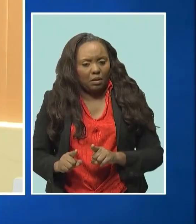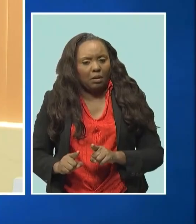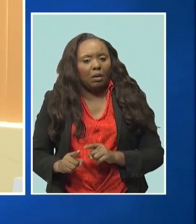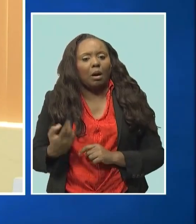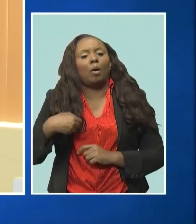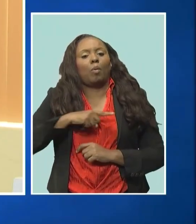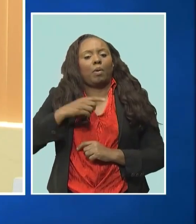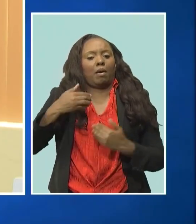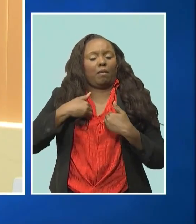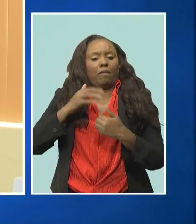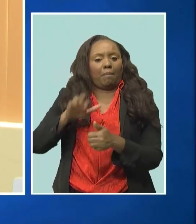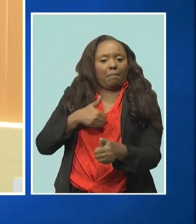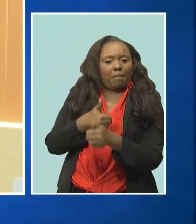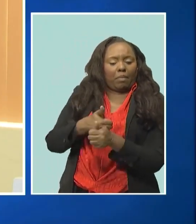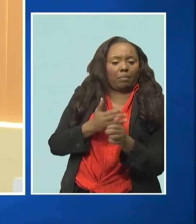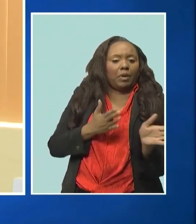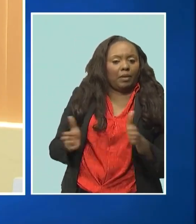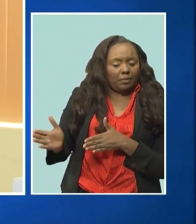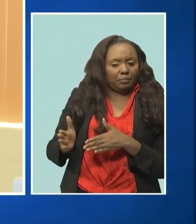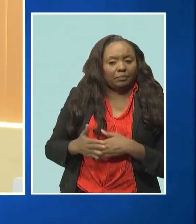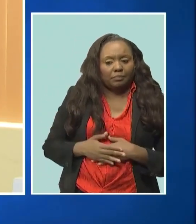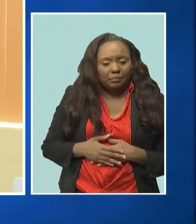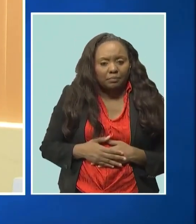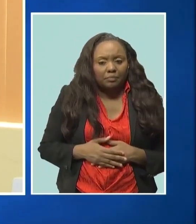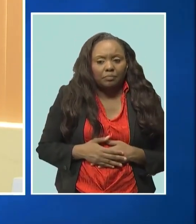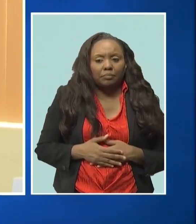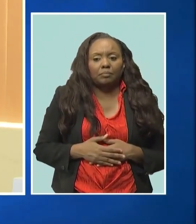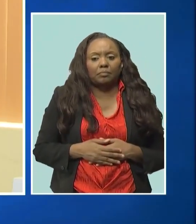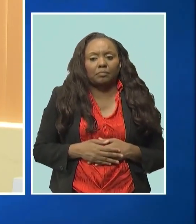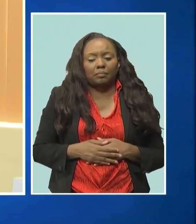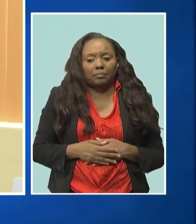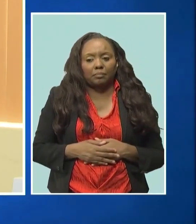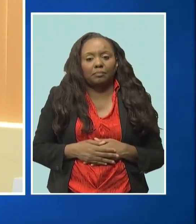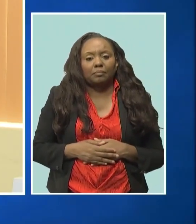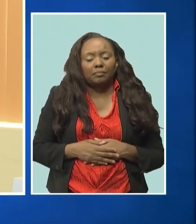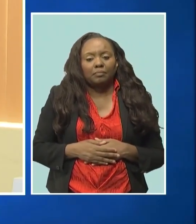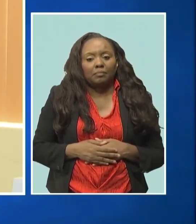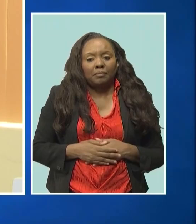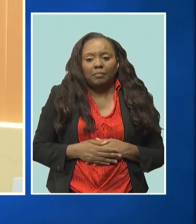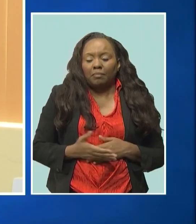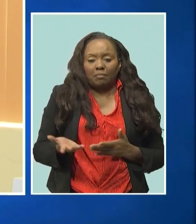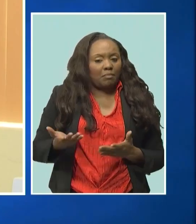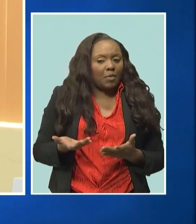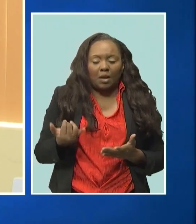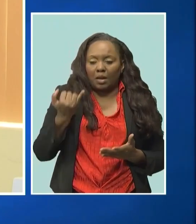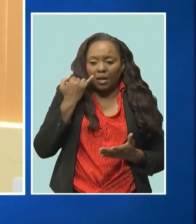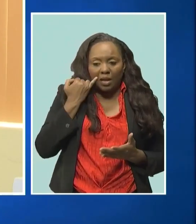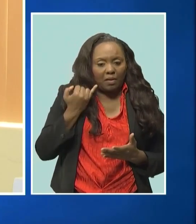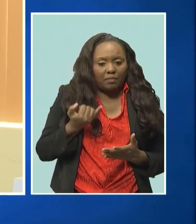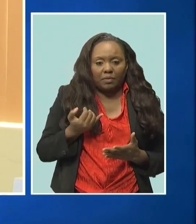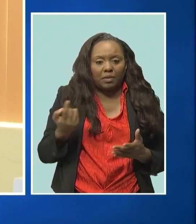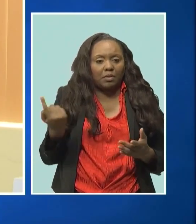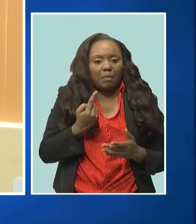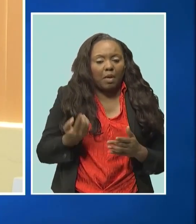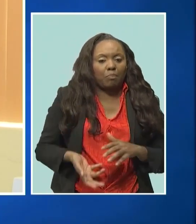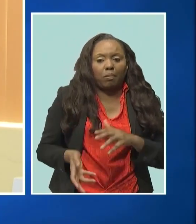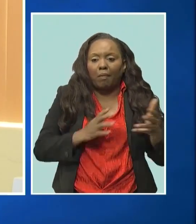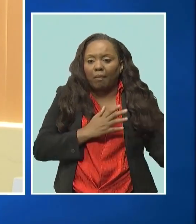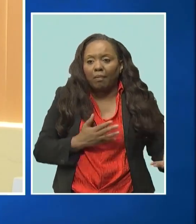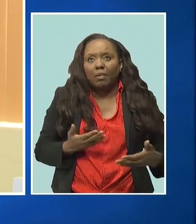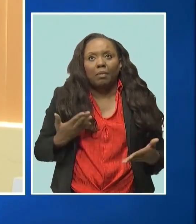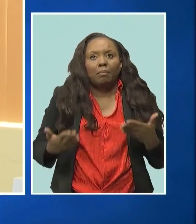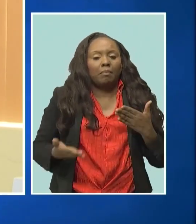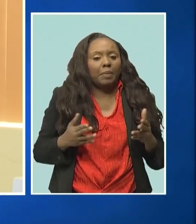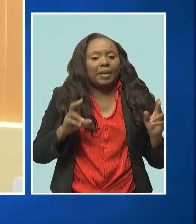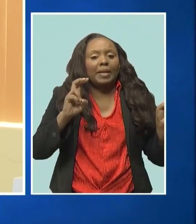now. If we don't get what we usually plan for in time, because we had issues such as